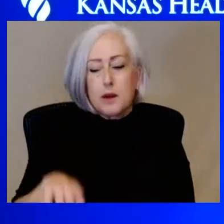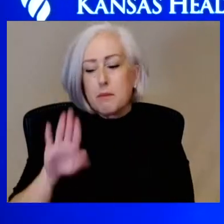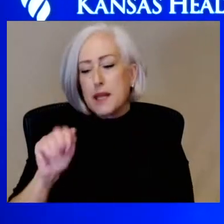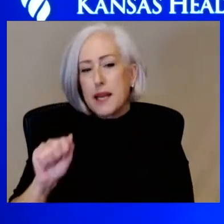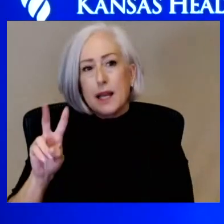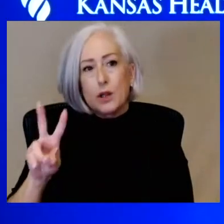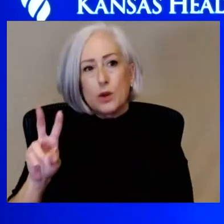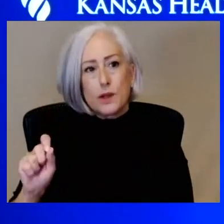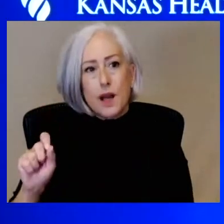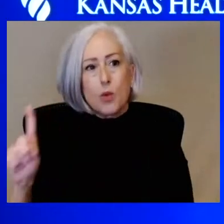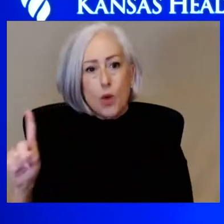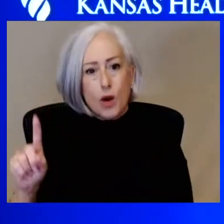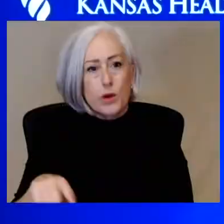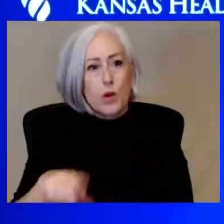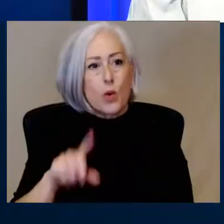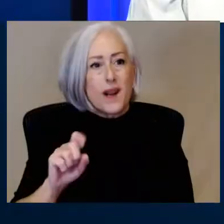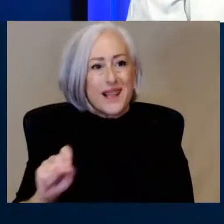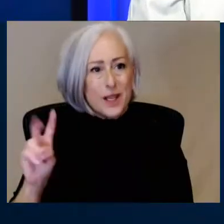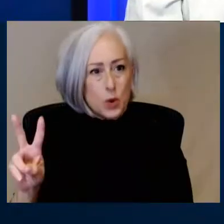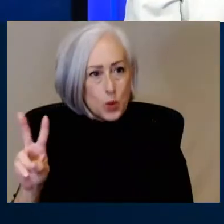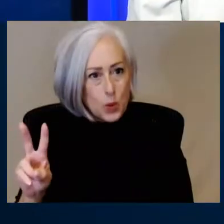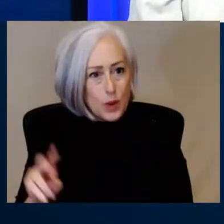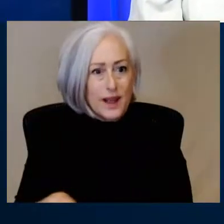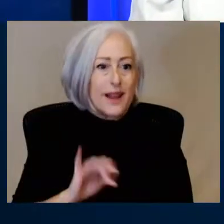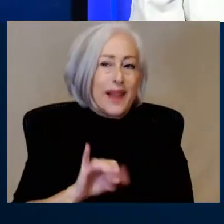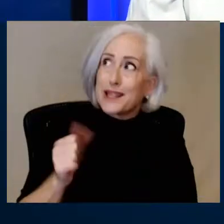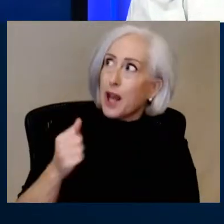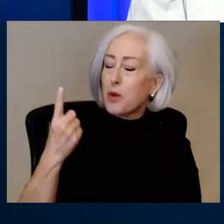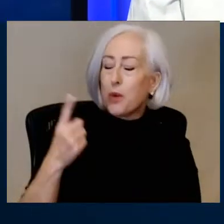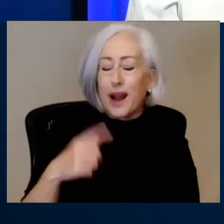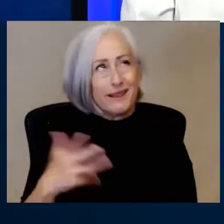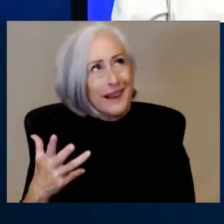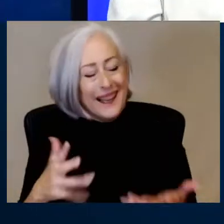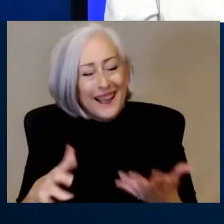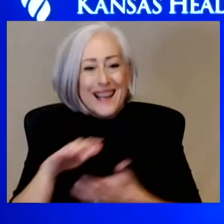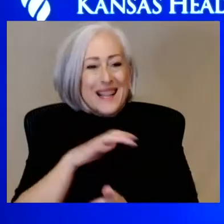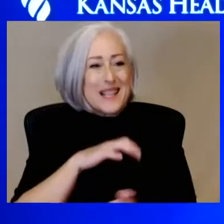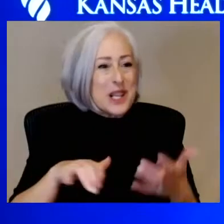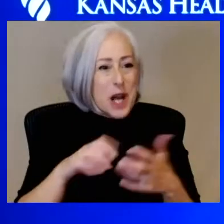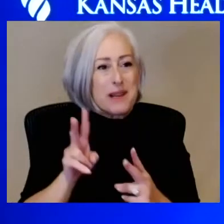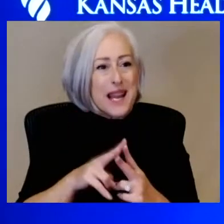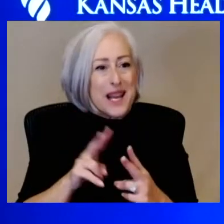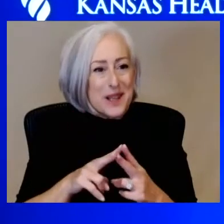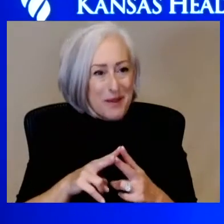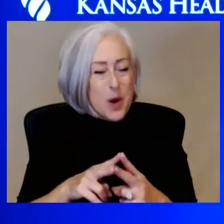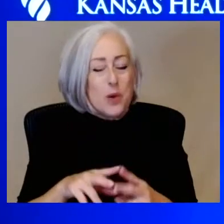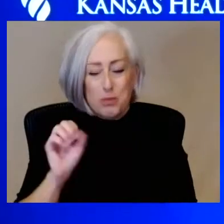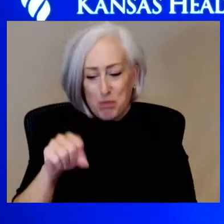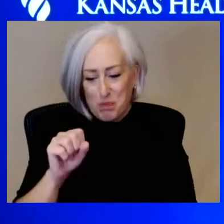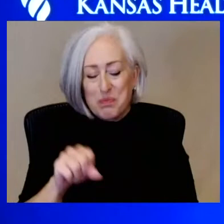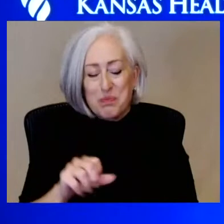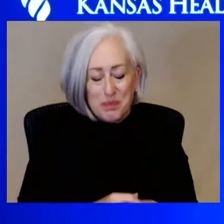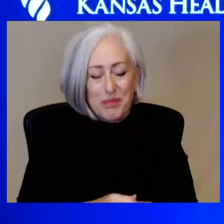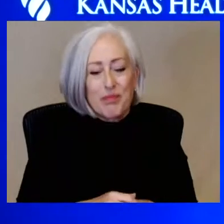BA2.1.1.2, like you said. So it's the other one, but it's a combination of those for sure. And so I think right now we are in the